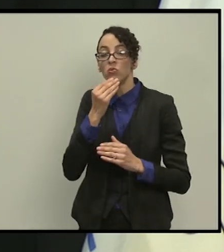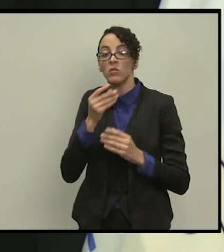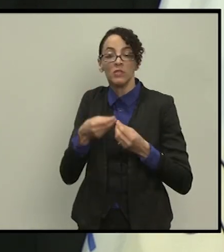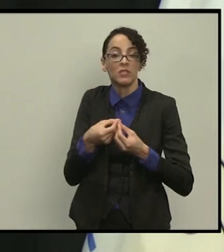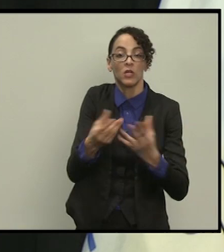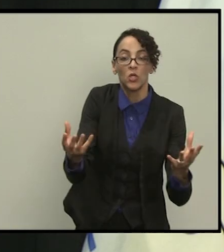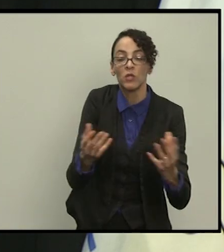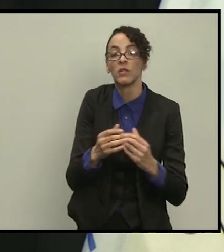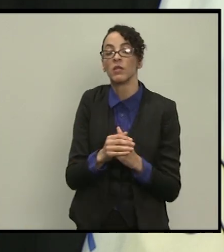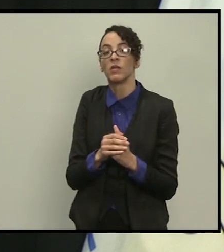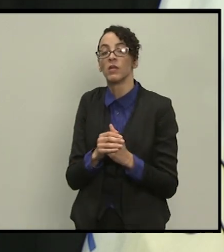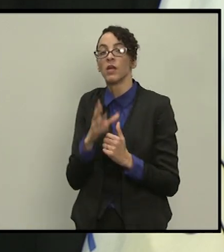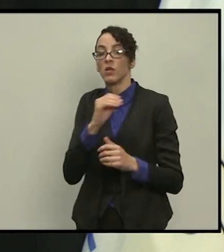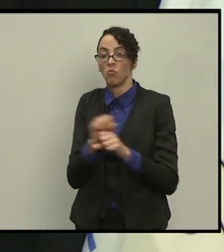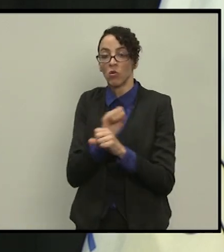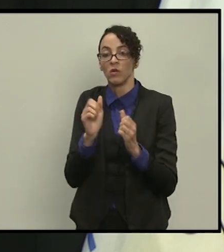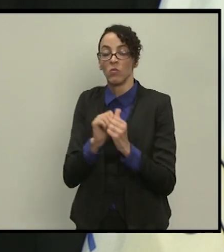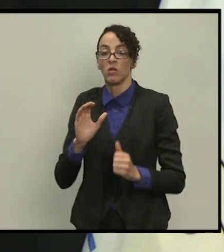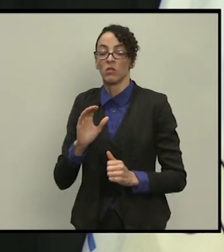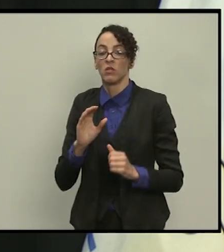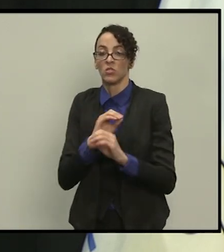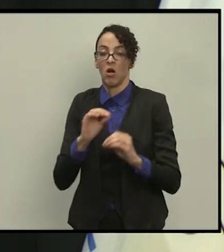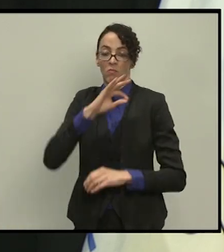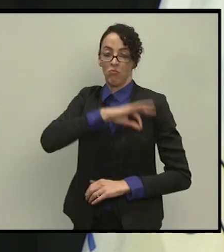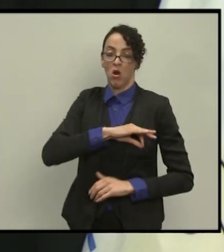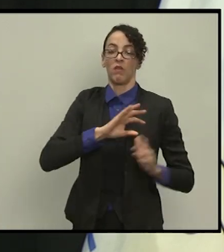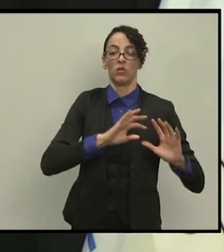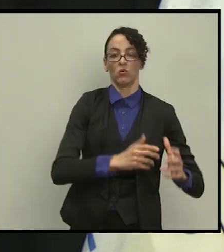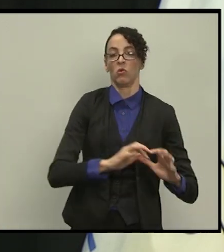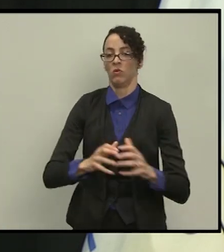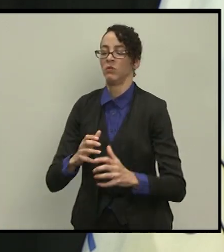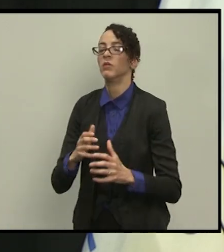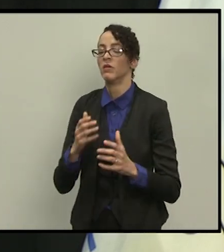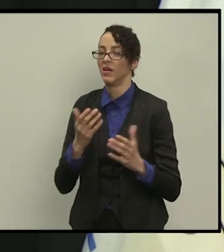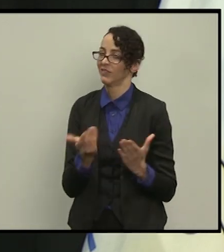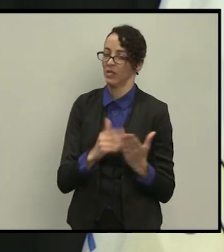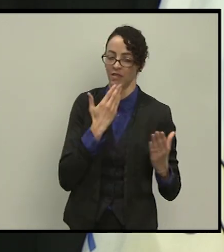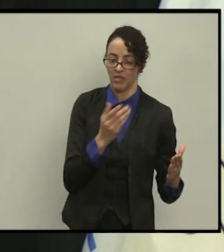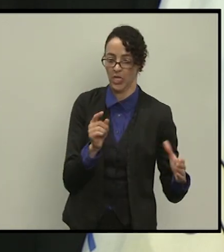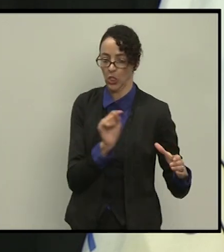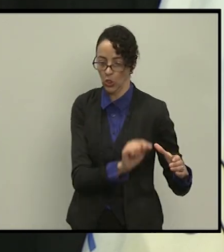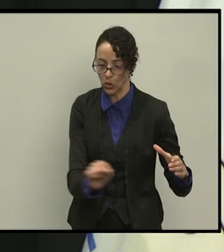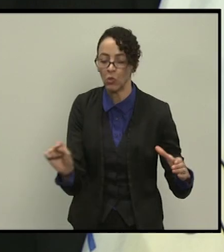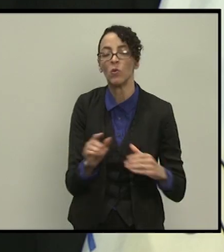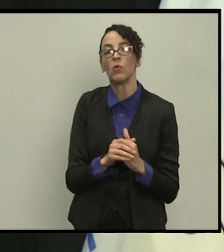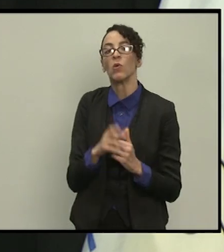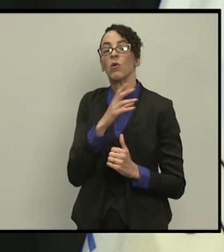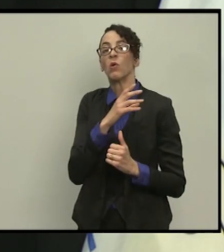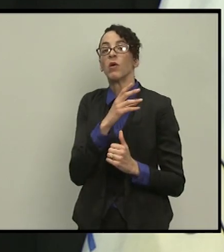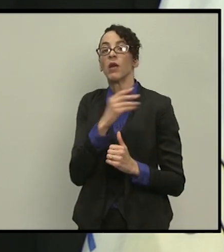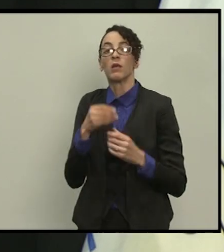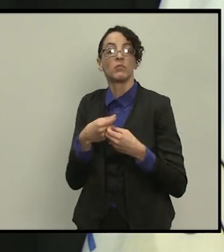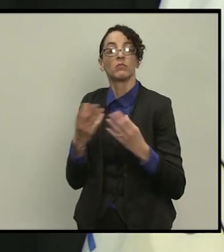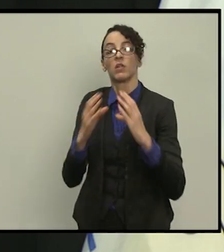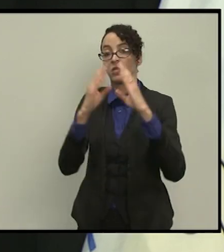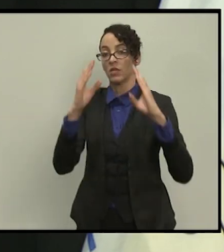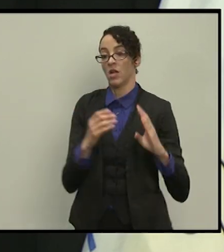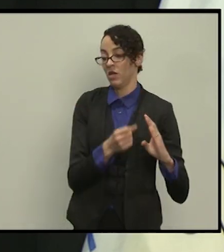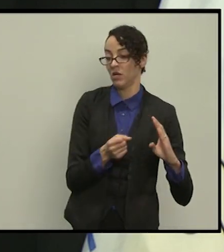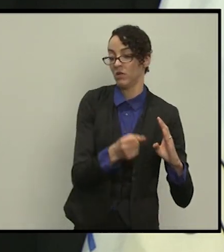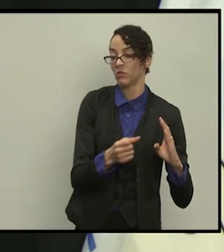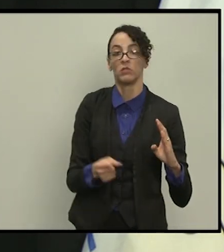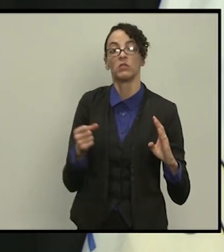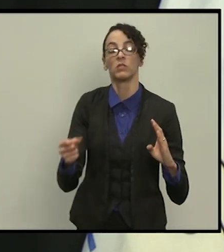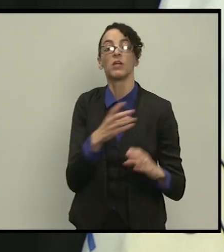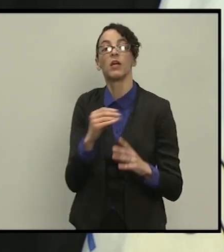and again, to thank the nonprofits that have been leading that work, again, to provide housing, food security, to be able to distribute gift cards, and to